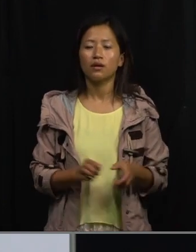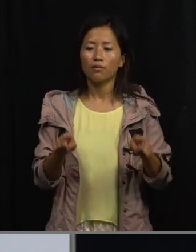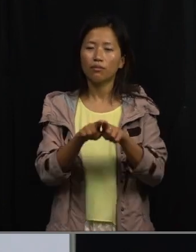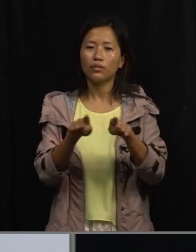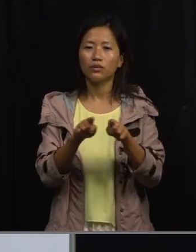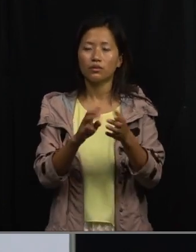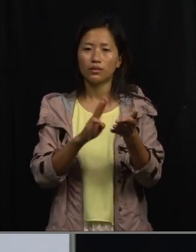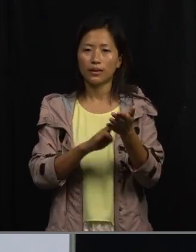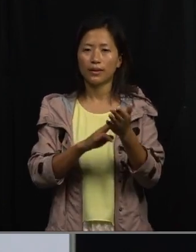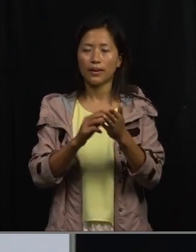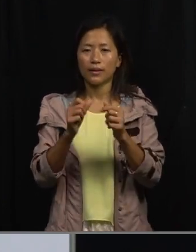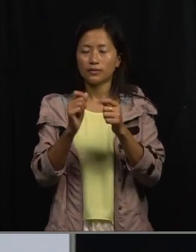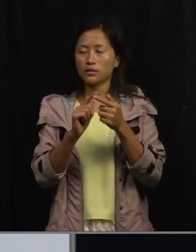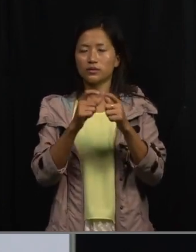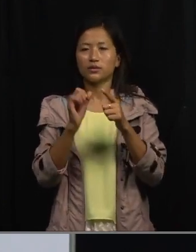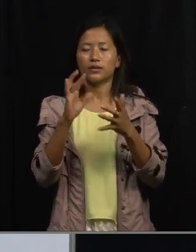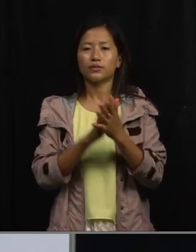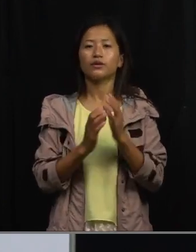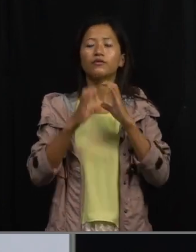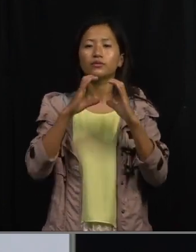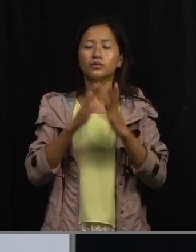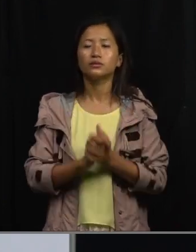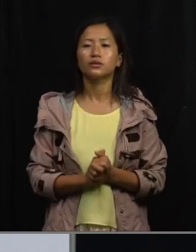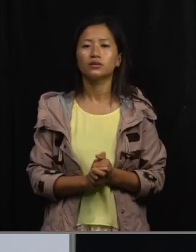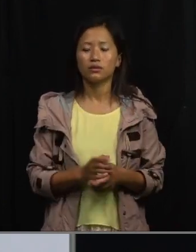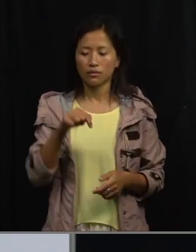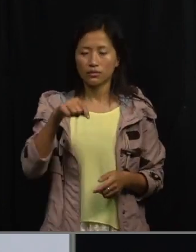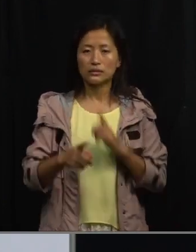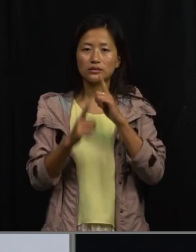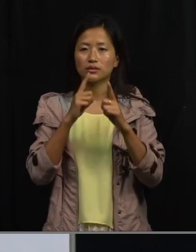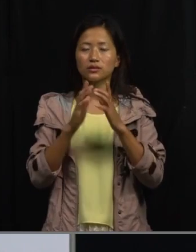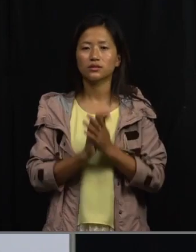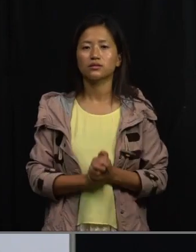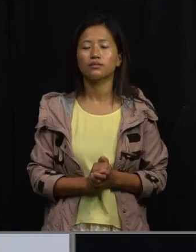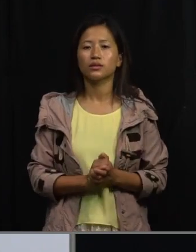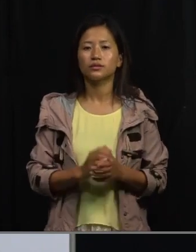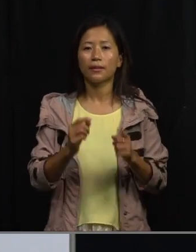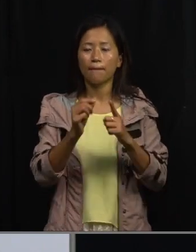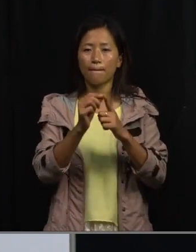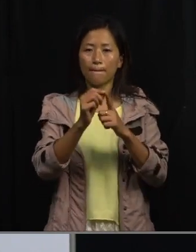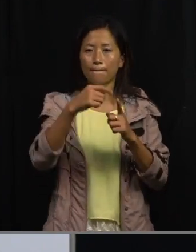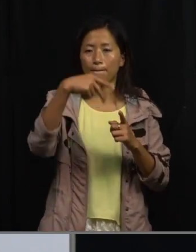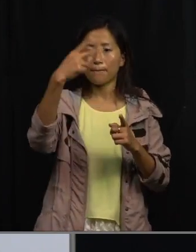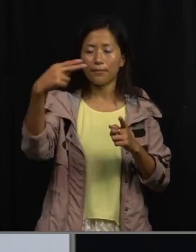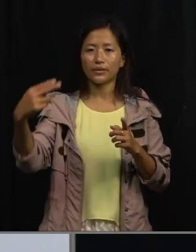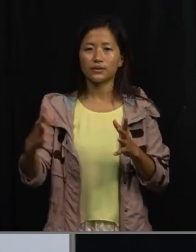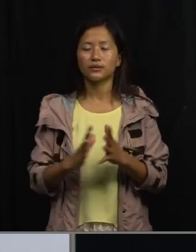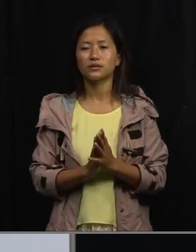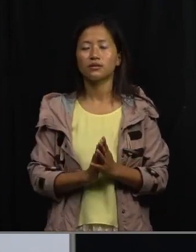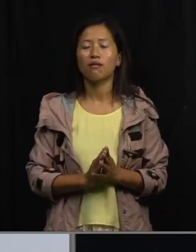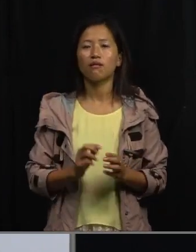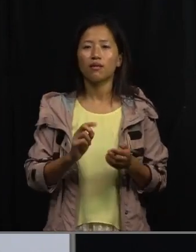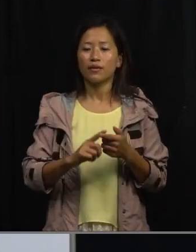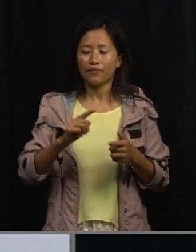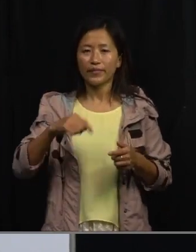both are media of communication. Now we will discuss about the paintings. The early